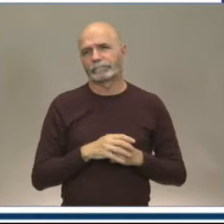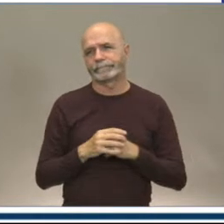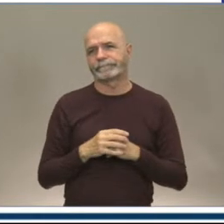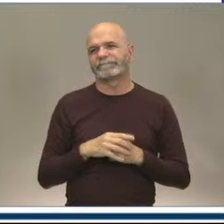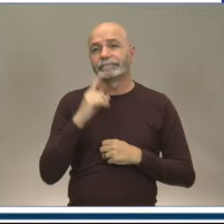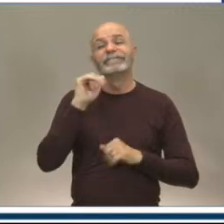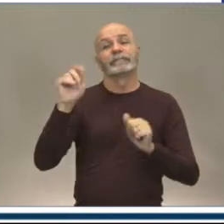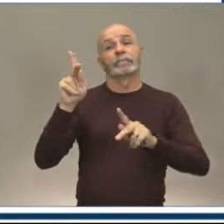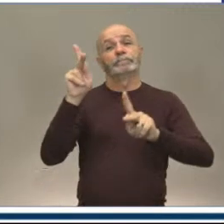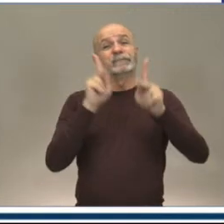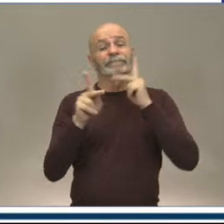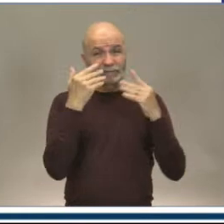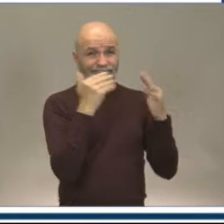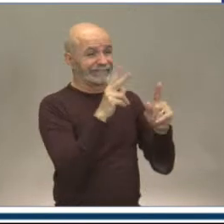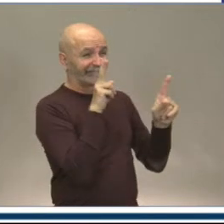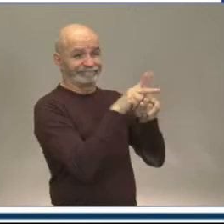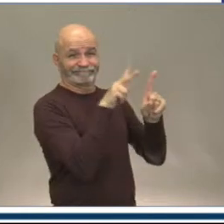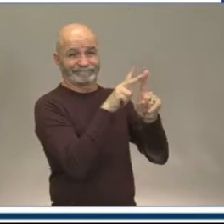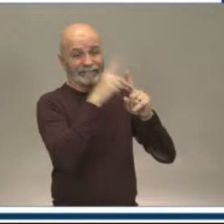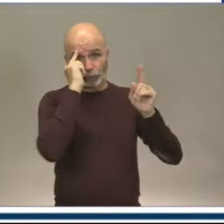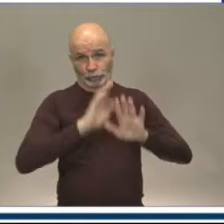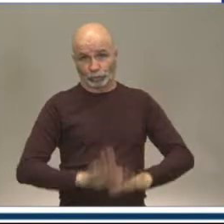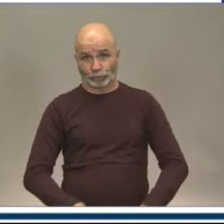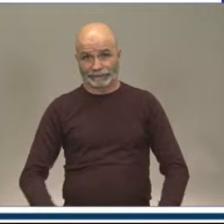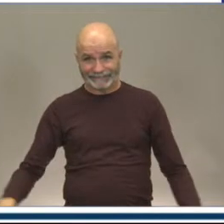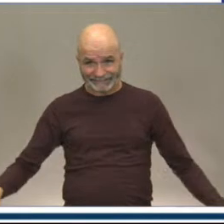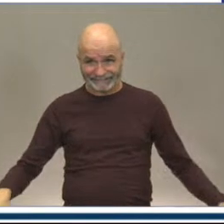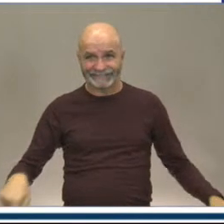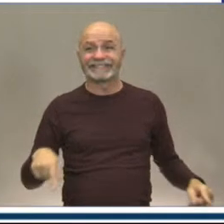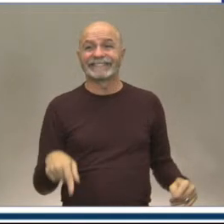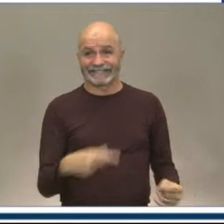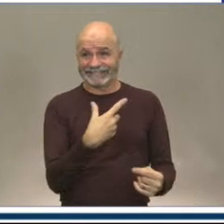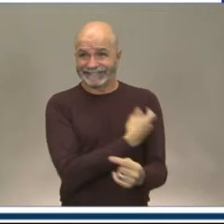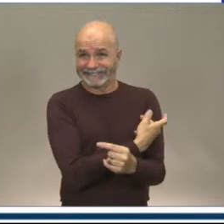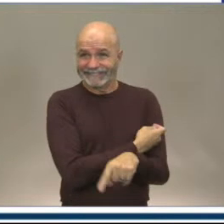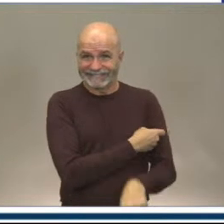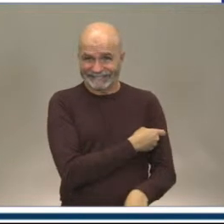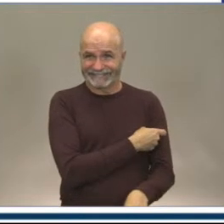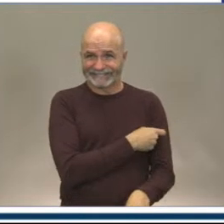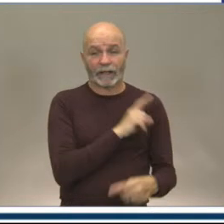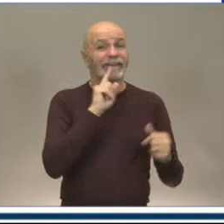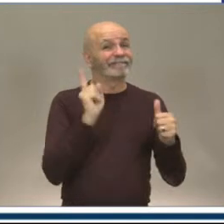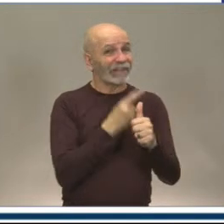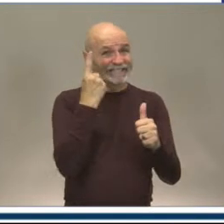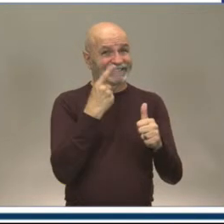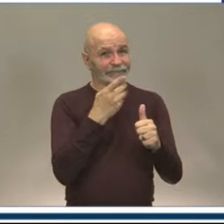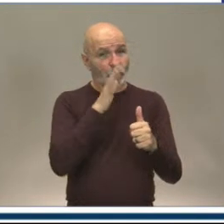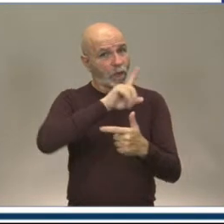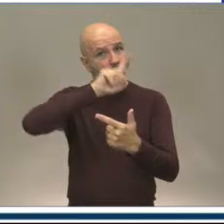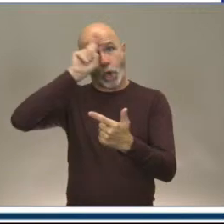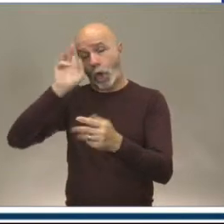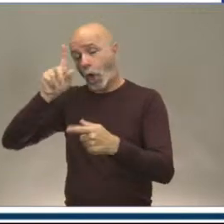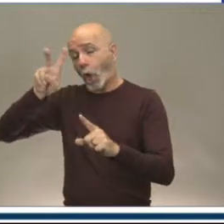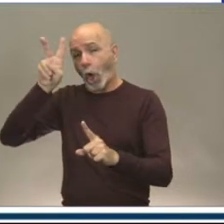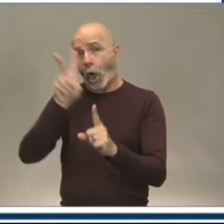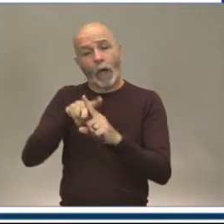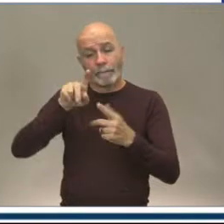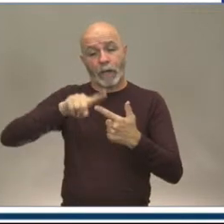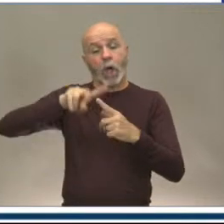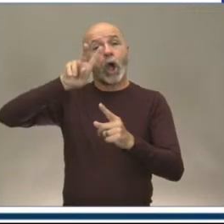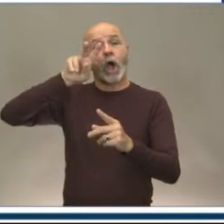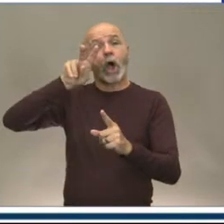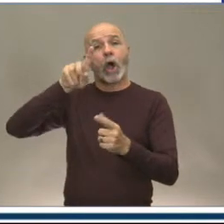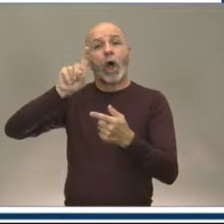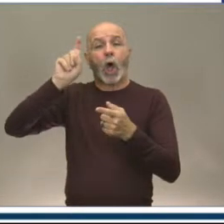for children, will they automatically be booked for the 8 weeks out as was done with adults? For their